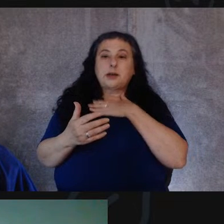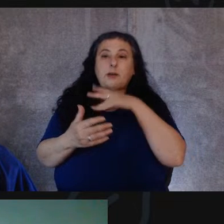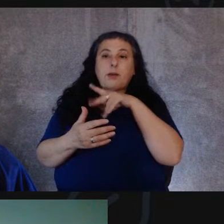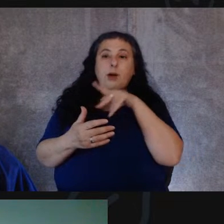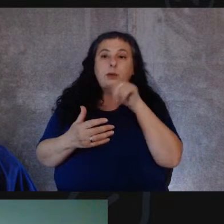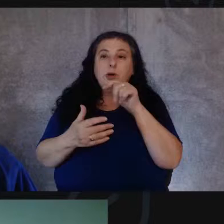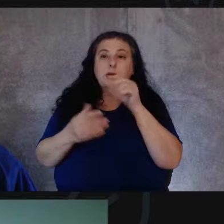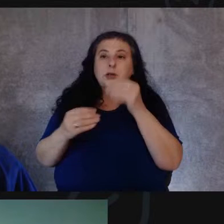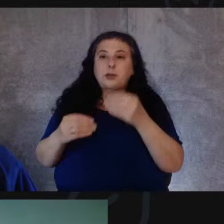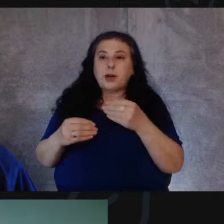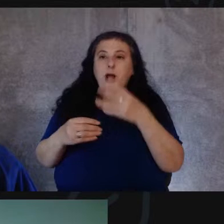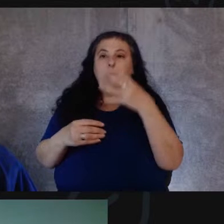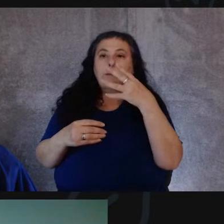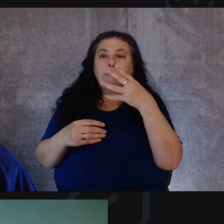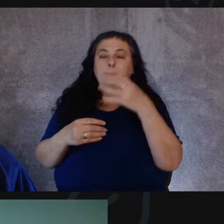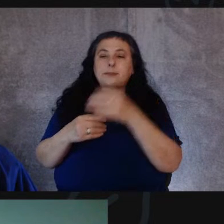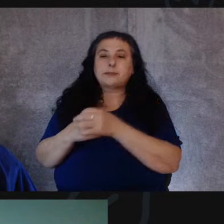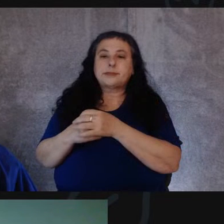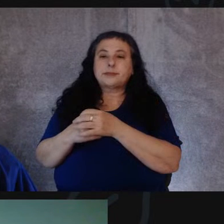PowerPoint coming up.